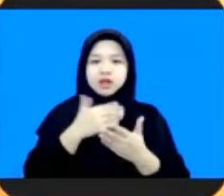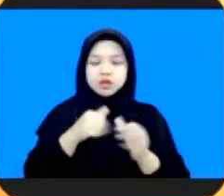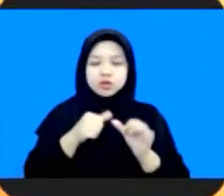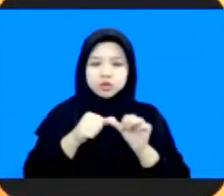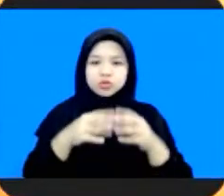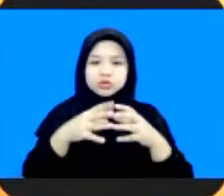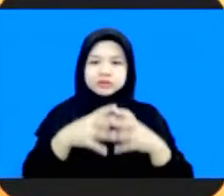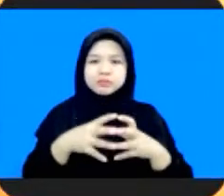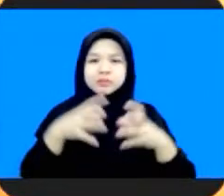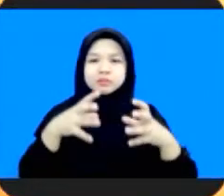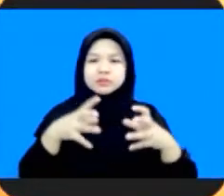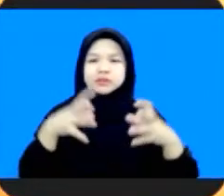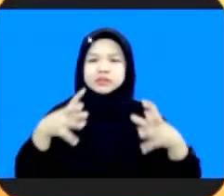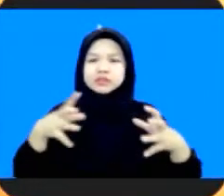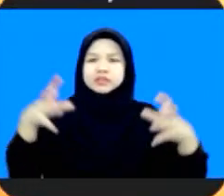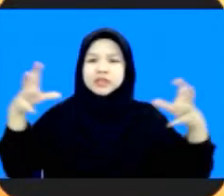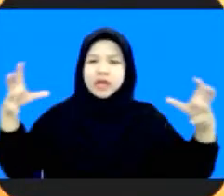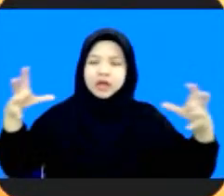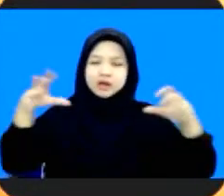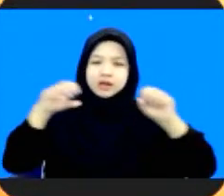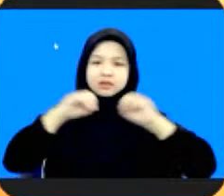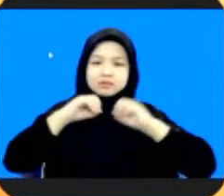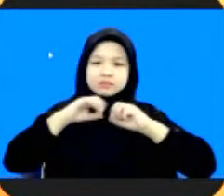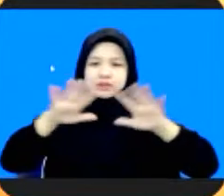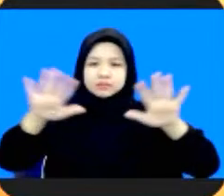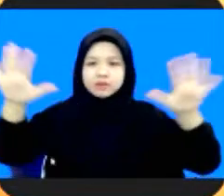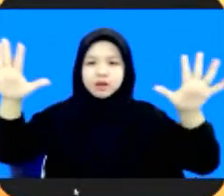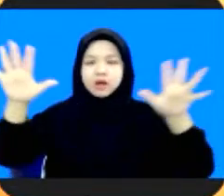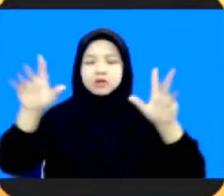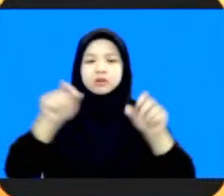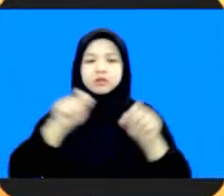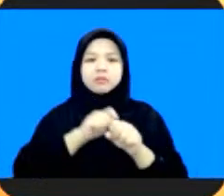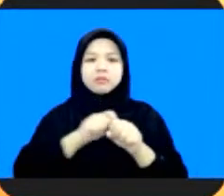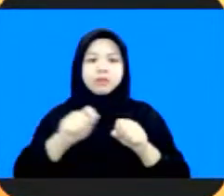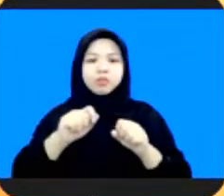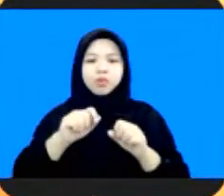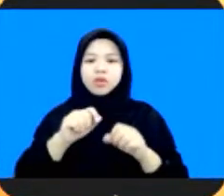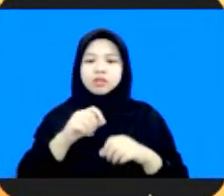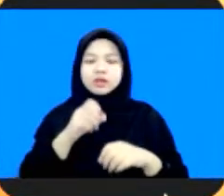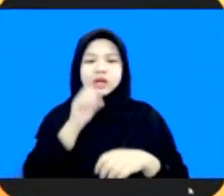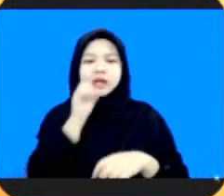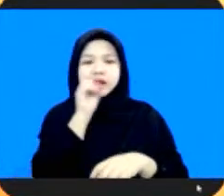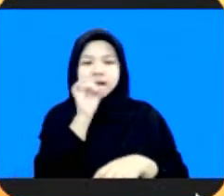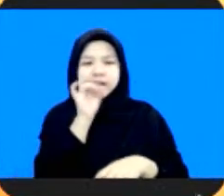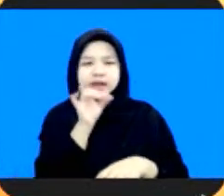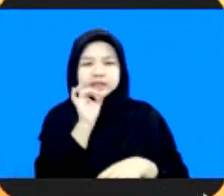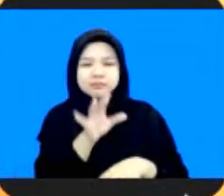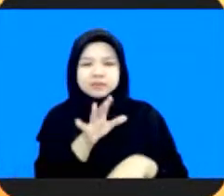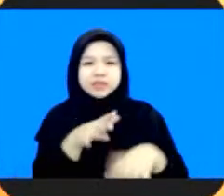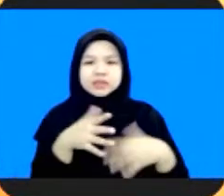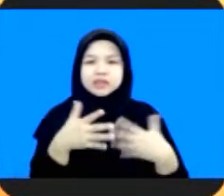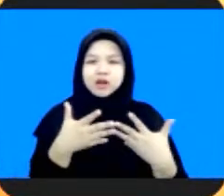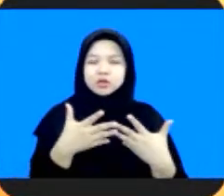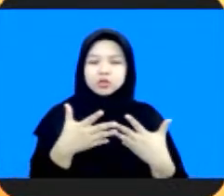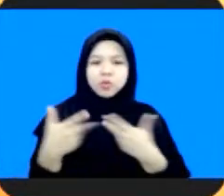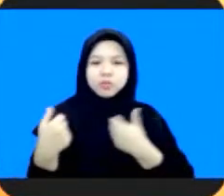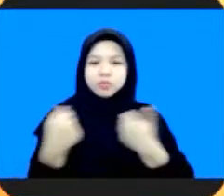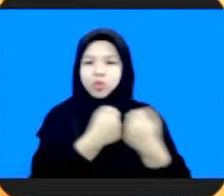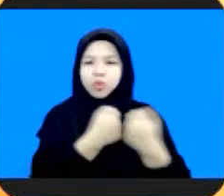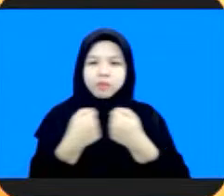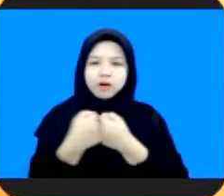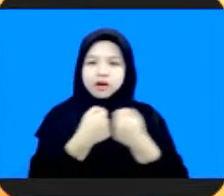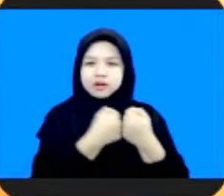information that are either hate speech, that are either state-sponsored propaganda.